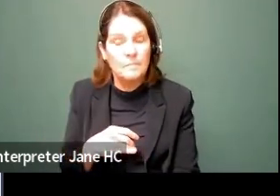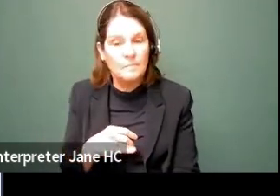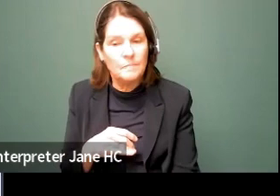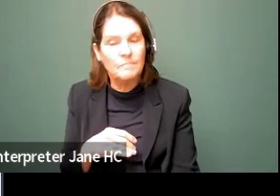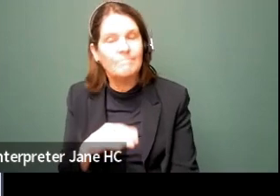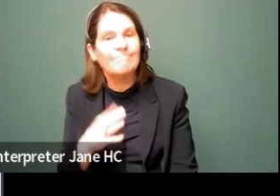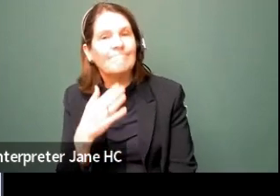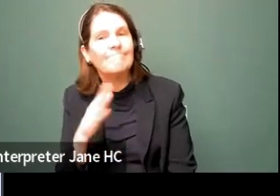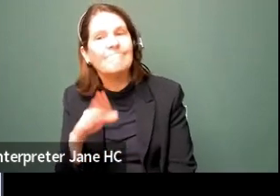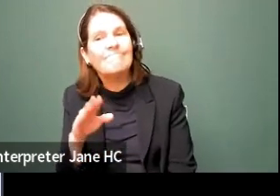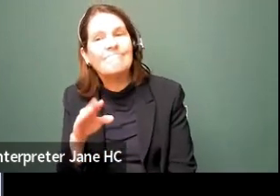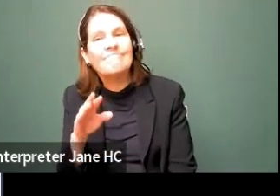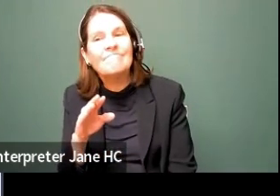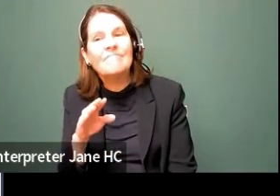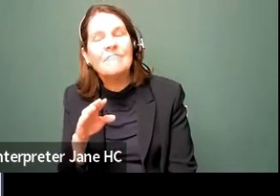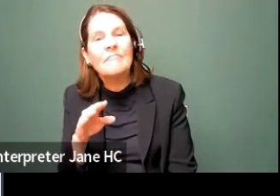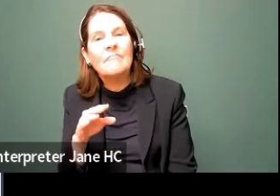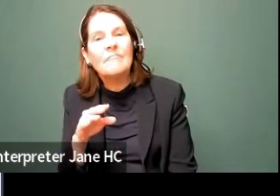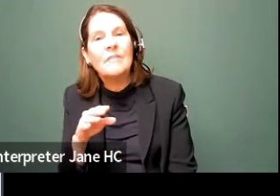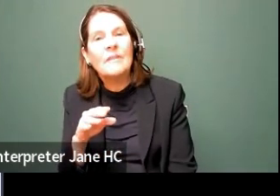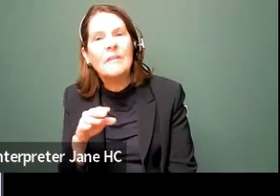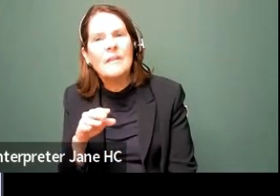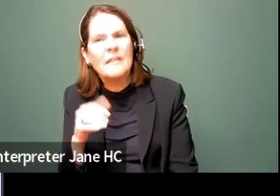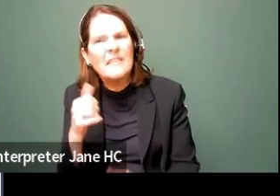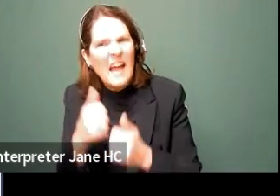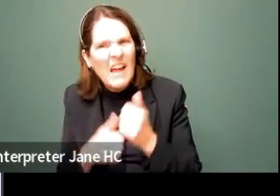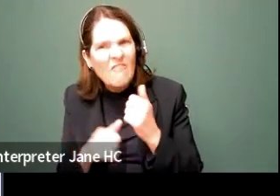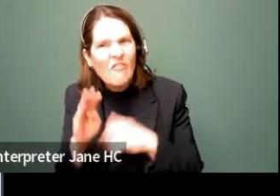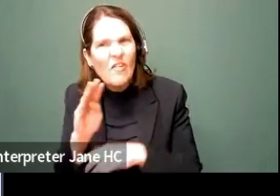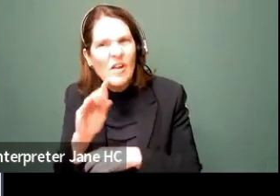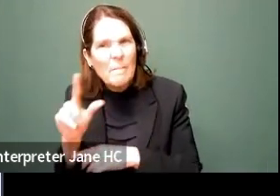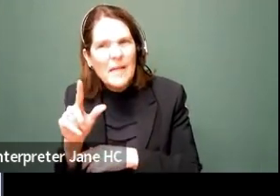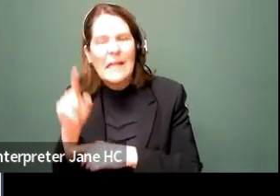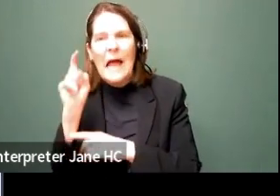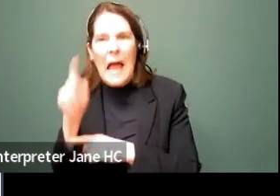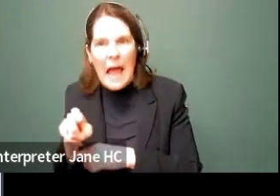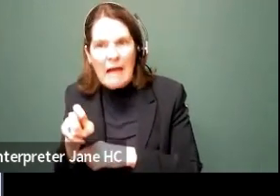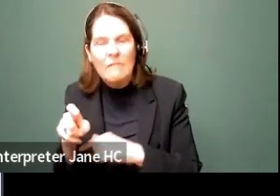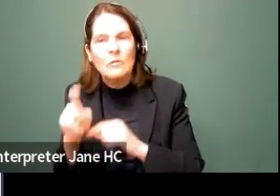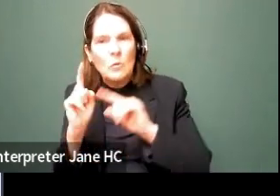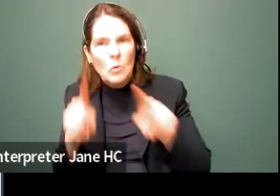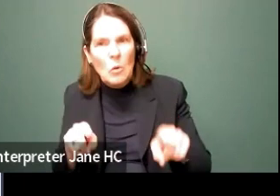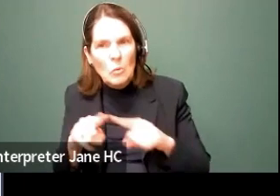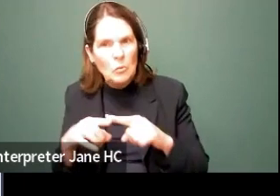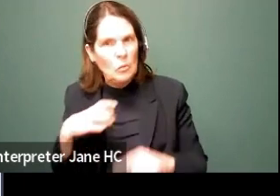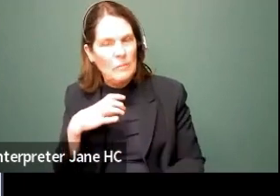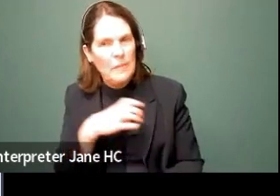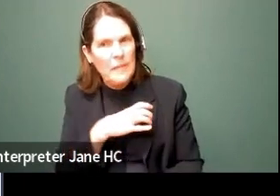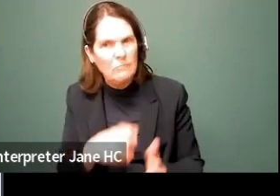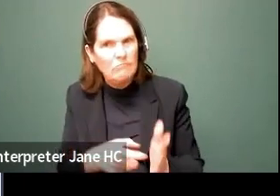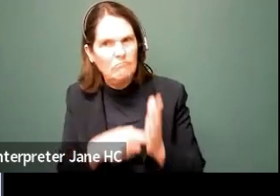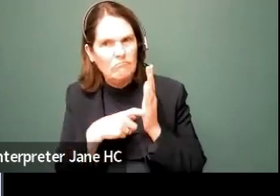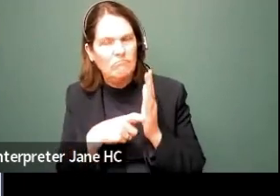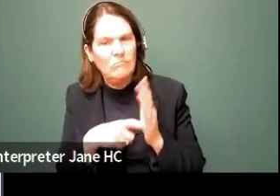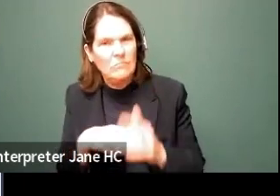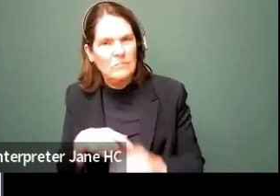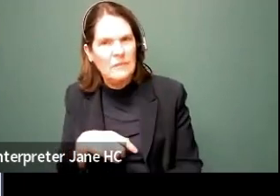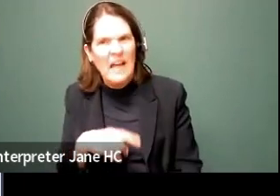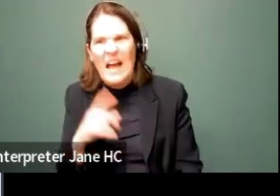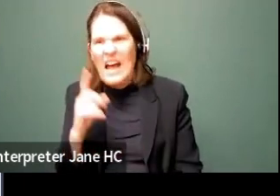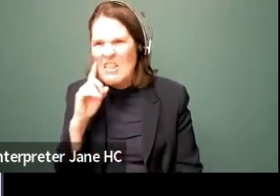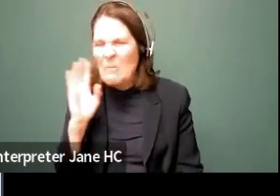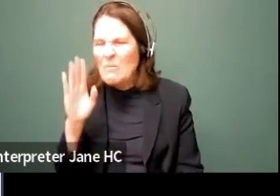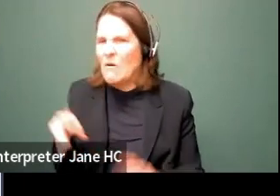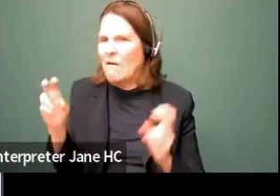Thanks, Ryan. Hey, Hampshire, does every bill have to go to committee? It used to be the joke that you want to kill a bill, you send